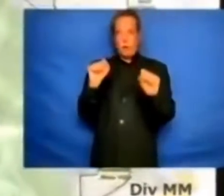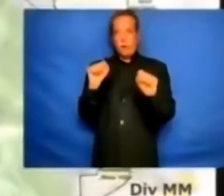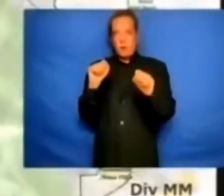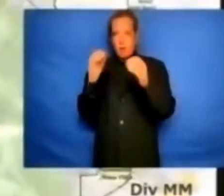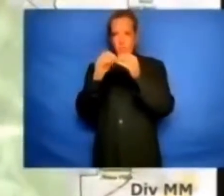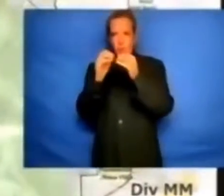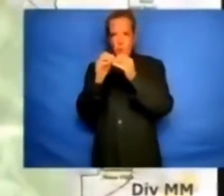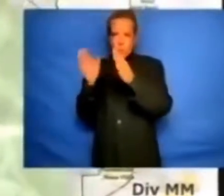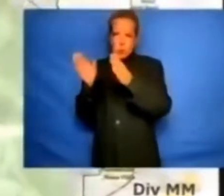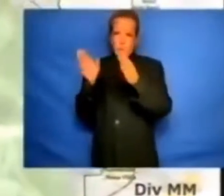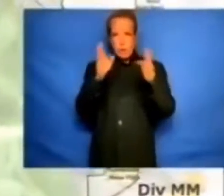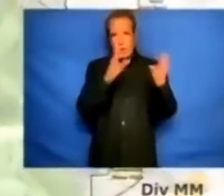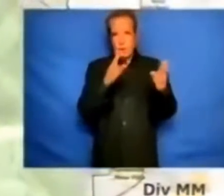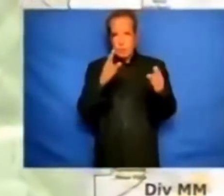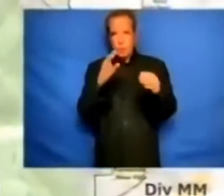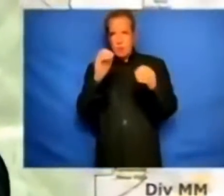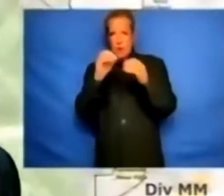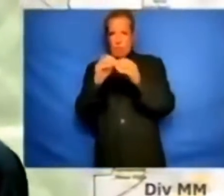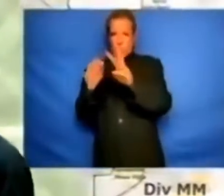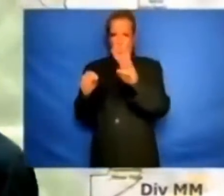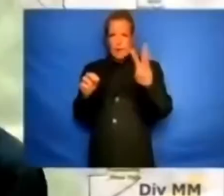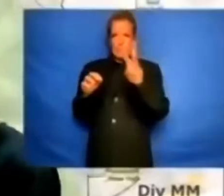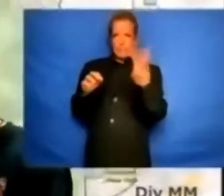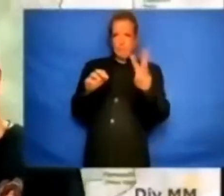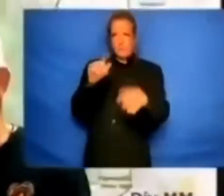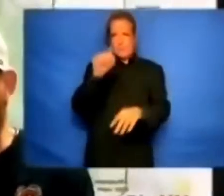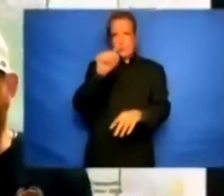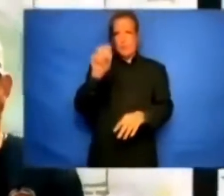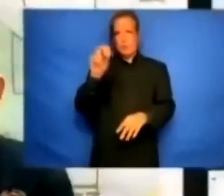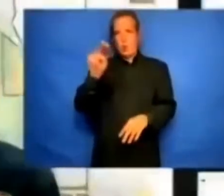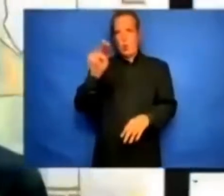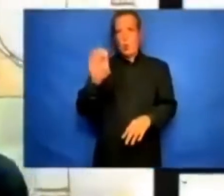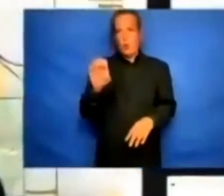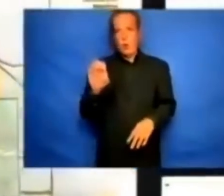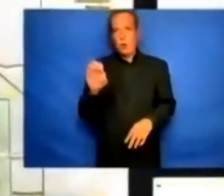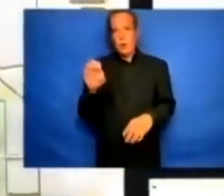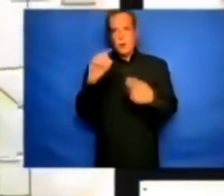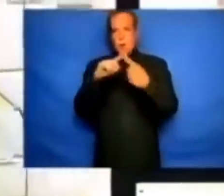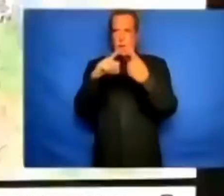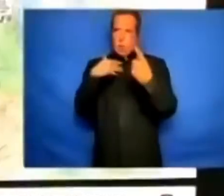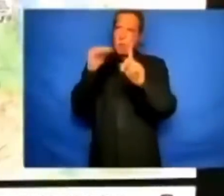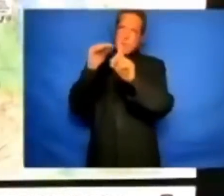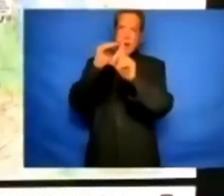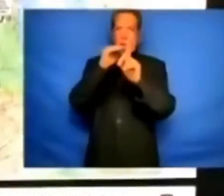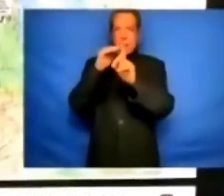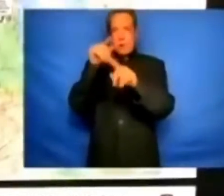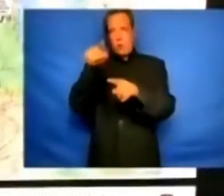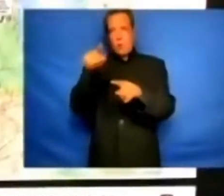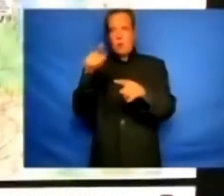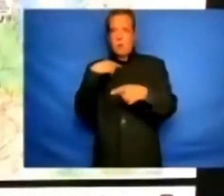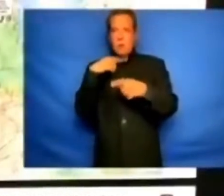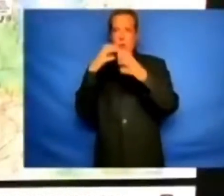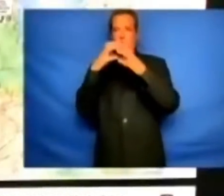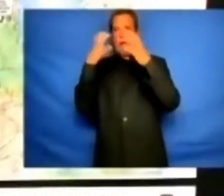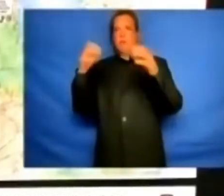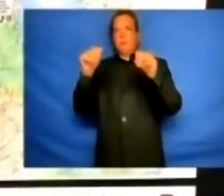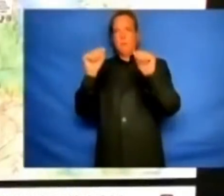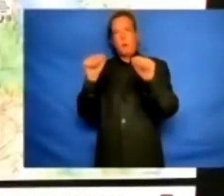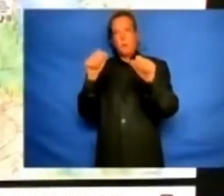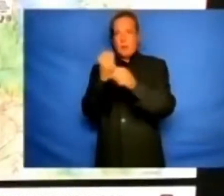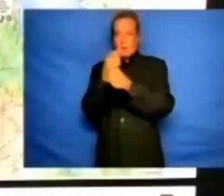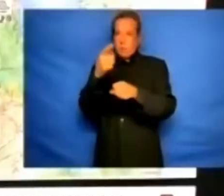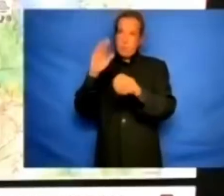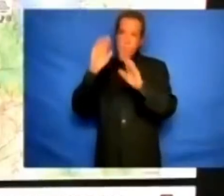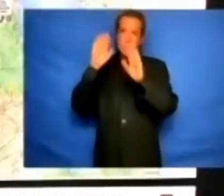resources that are working in the west zone. Just wanted to remind everybody we're doing everything possible to get you back as soon as we